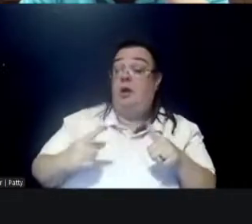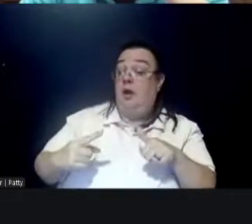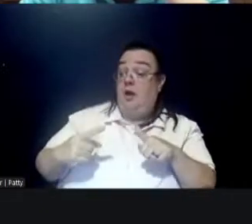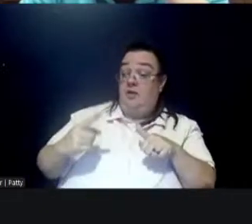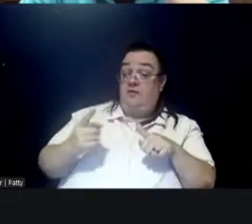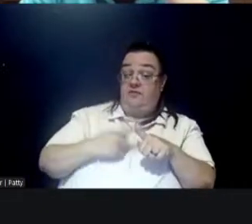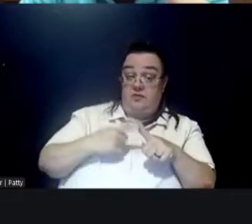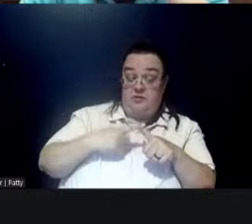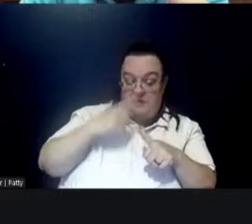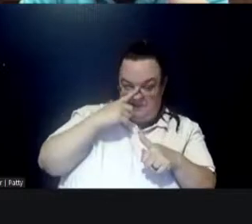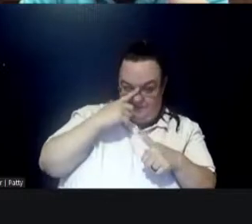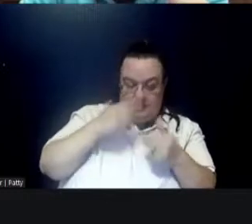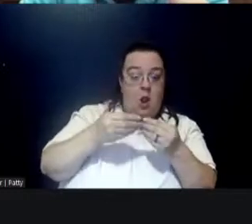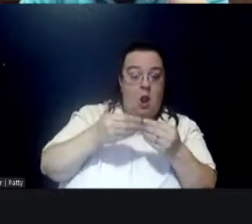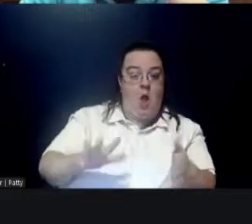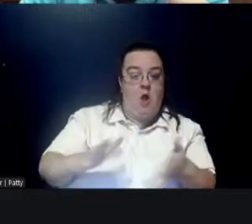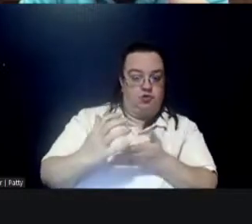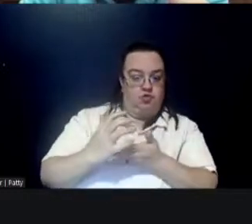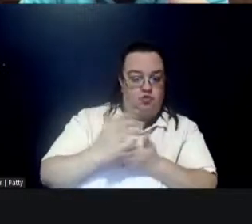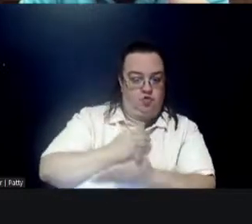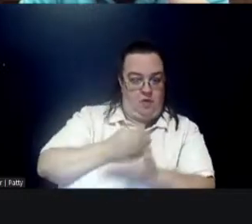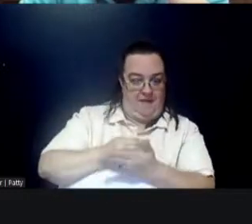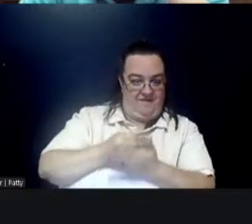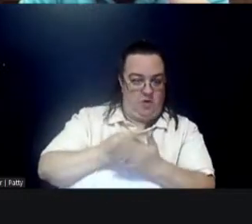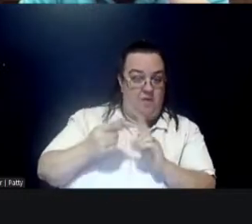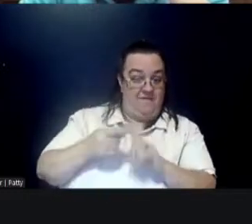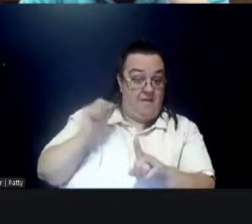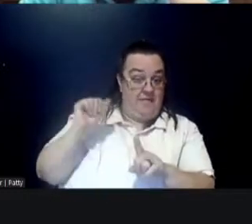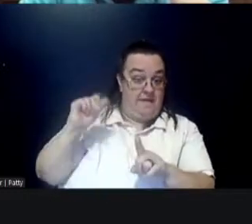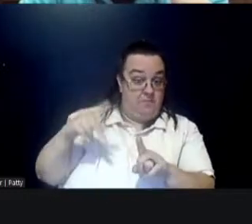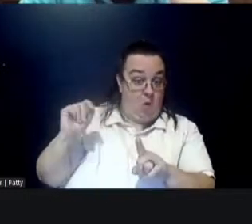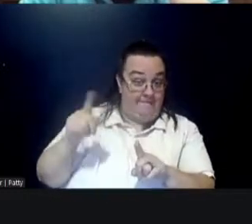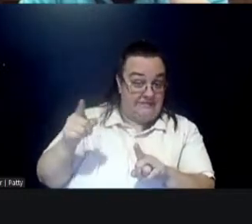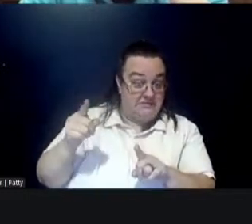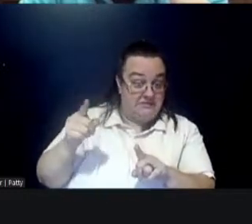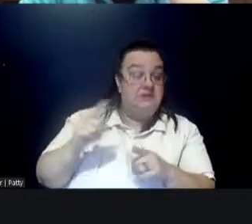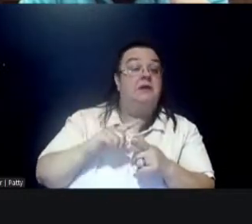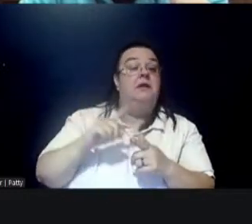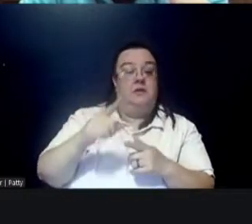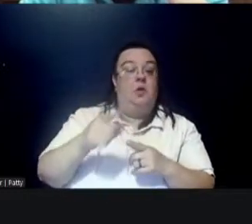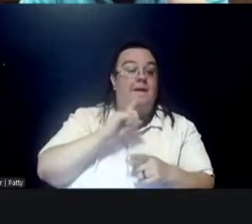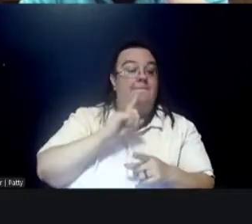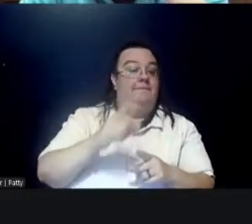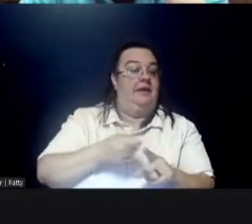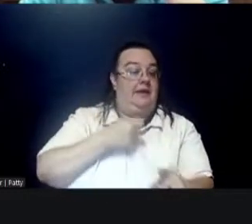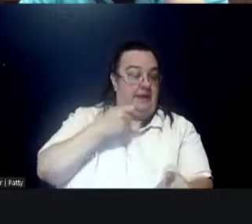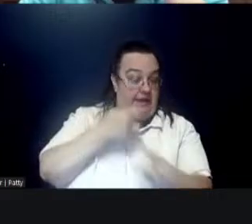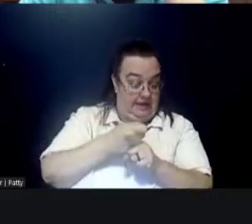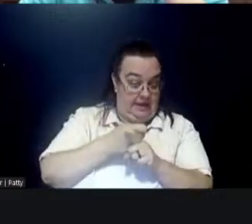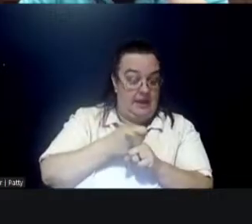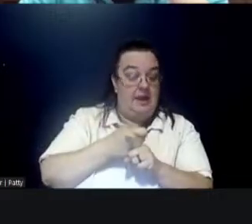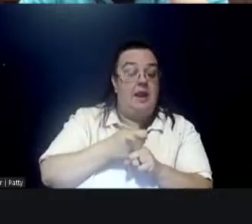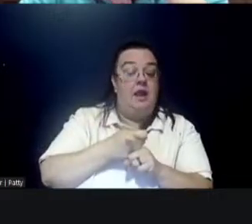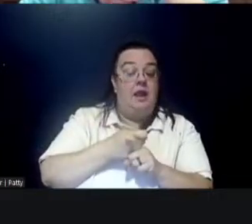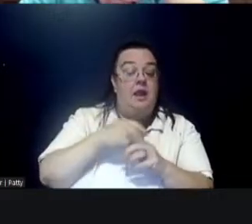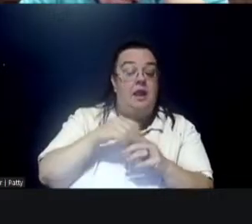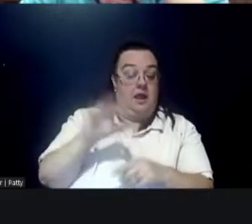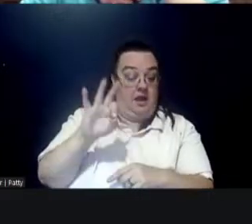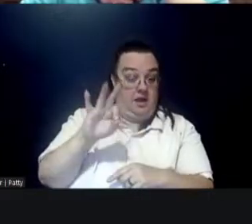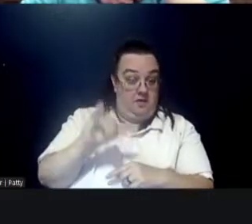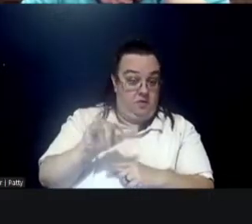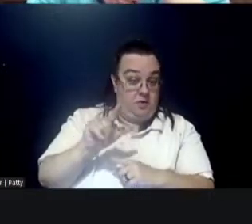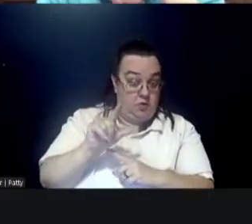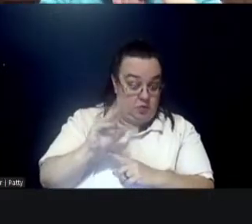was the lost revenue from the apartments. You have been hit in FY